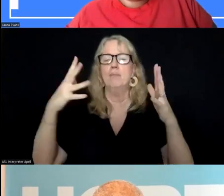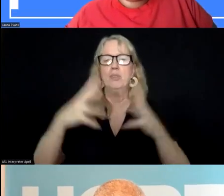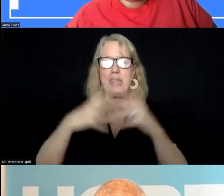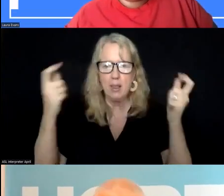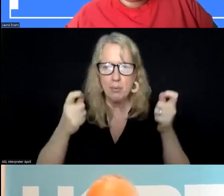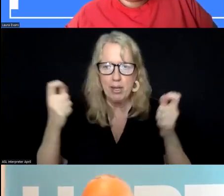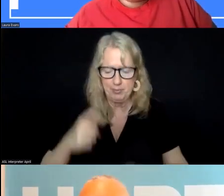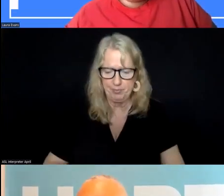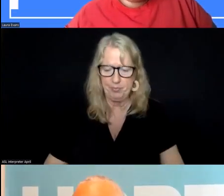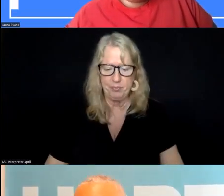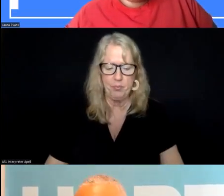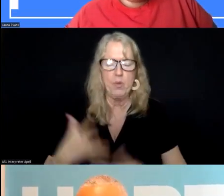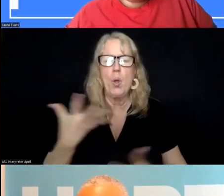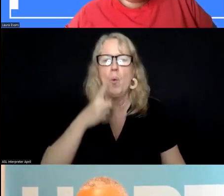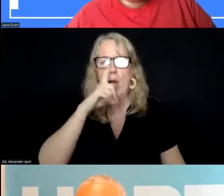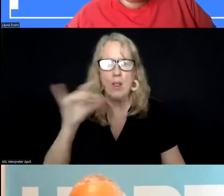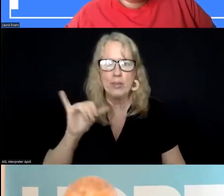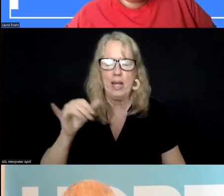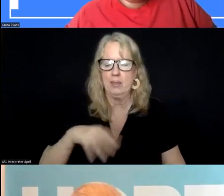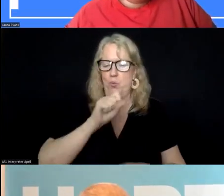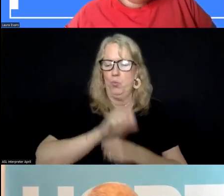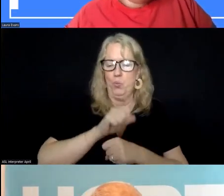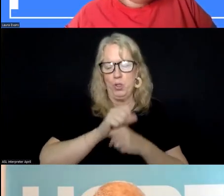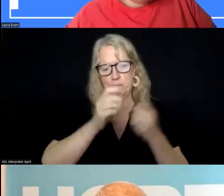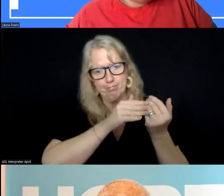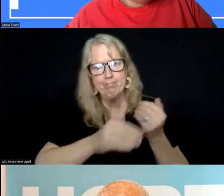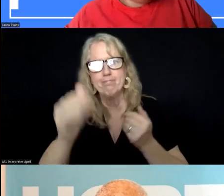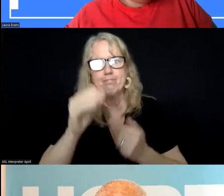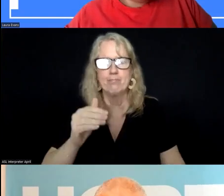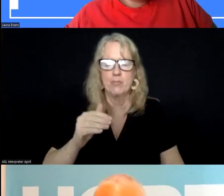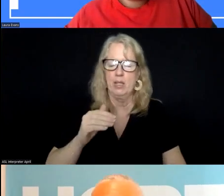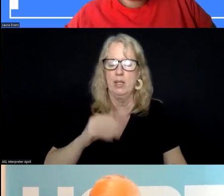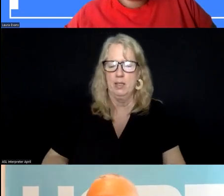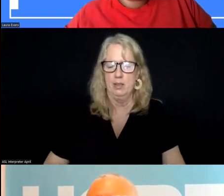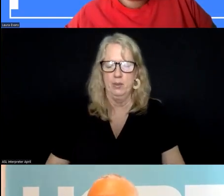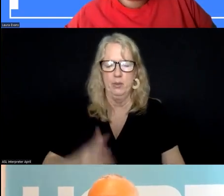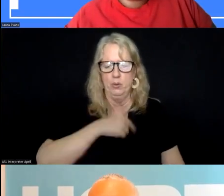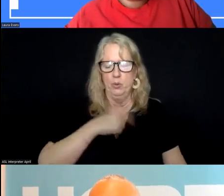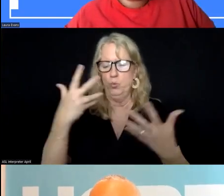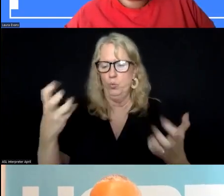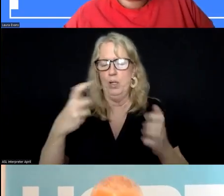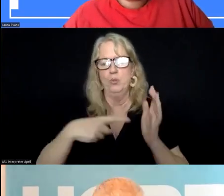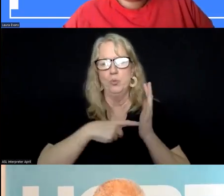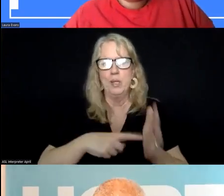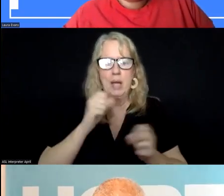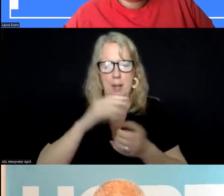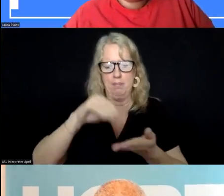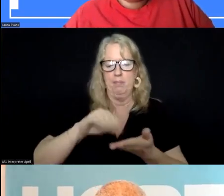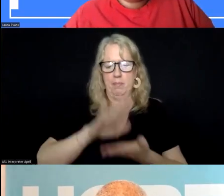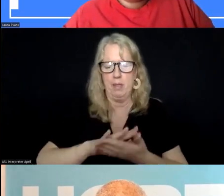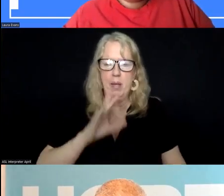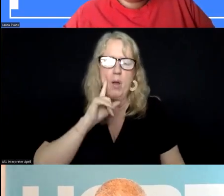also to look at what this work looks like going forward. To that point, I do want to reflect, and I made some notes, and I'll do that